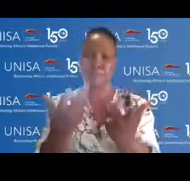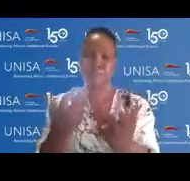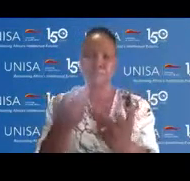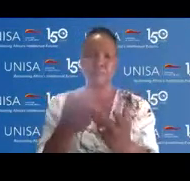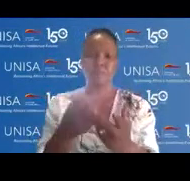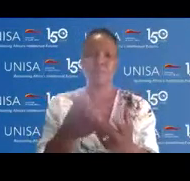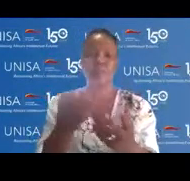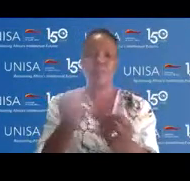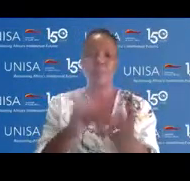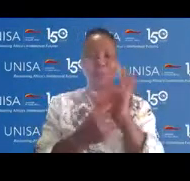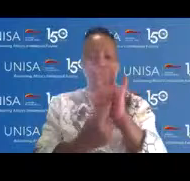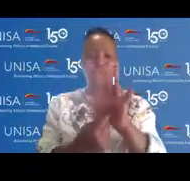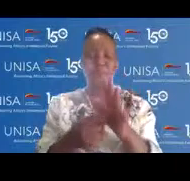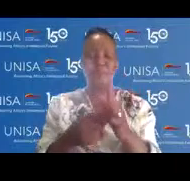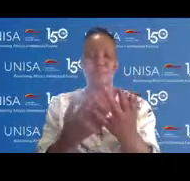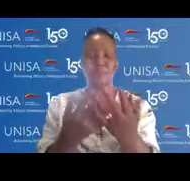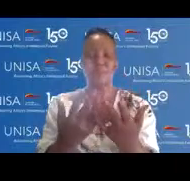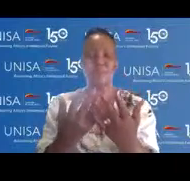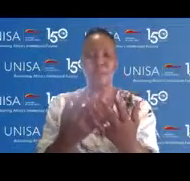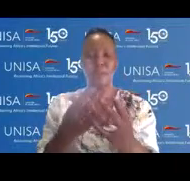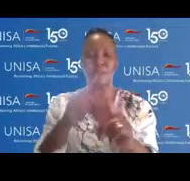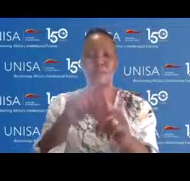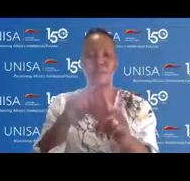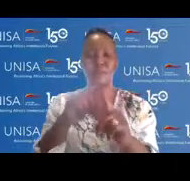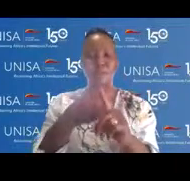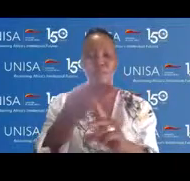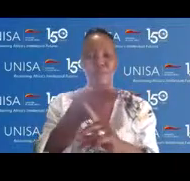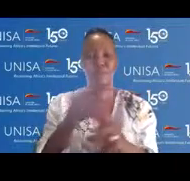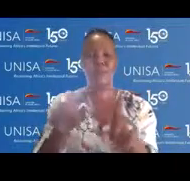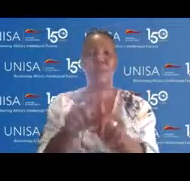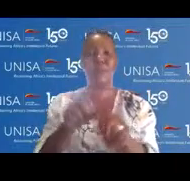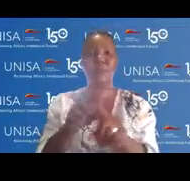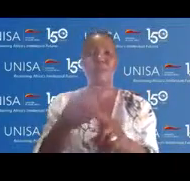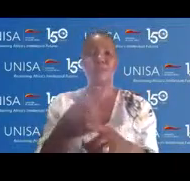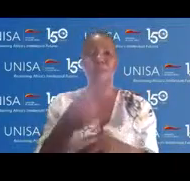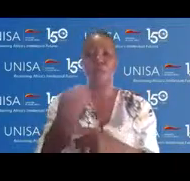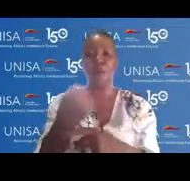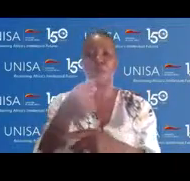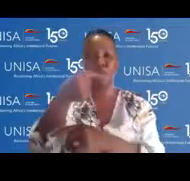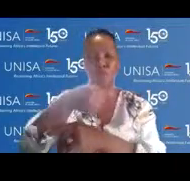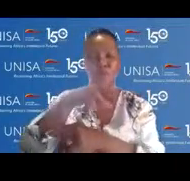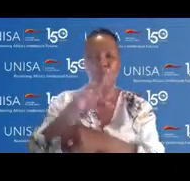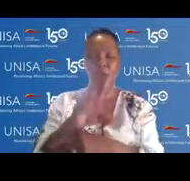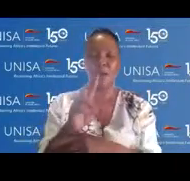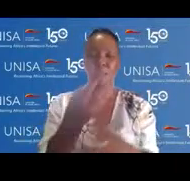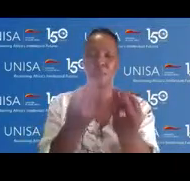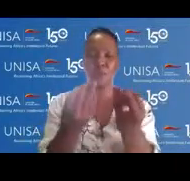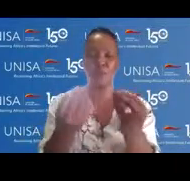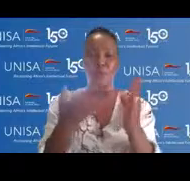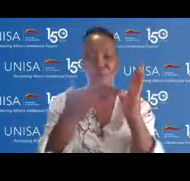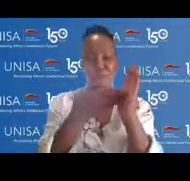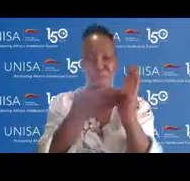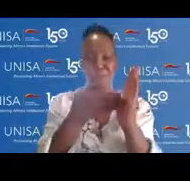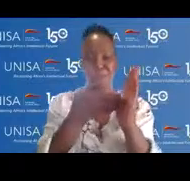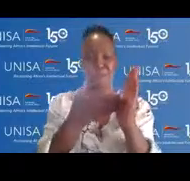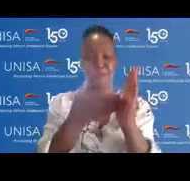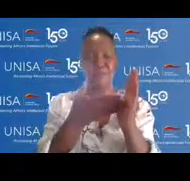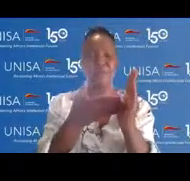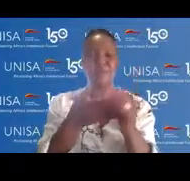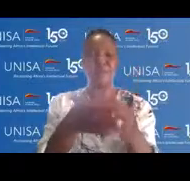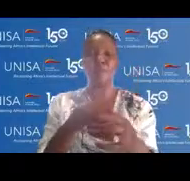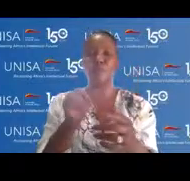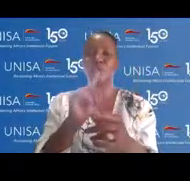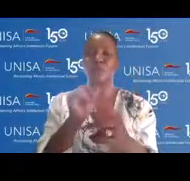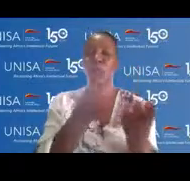don't know what I did with it. Okay, for example, here's one of the QR codes. And all I'm going to do is